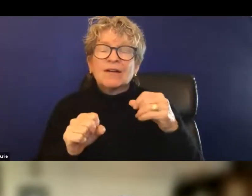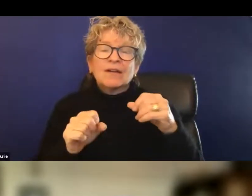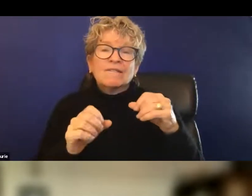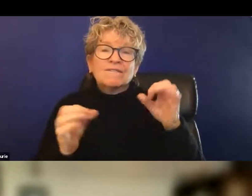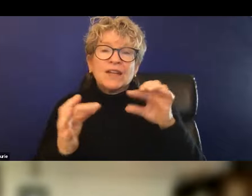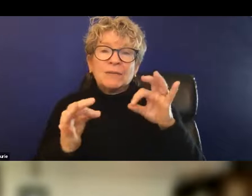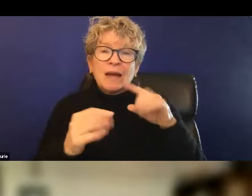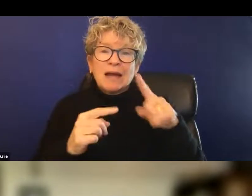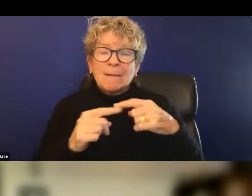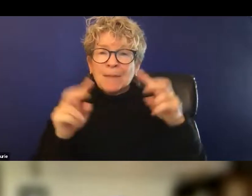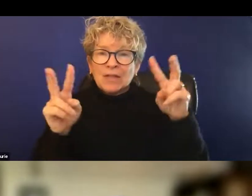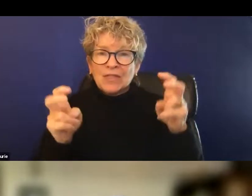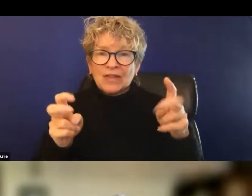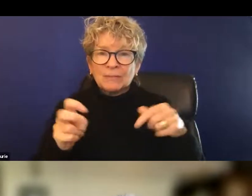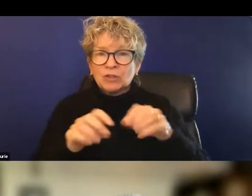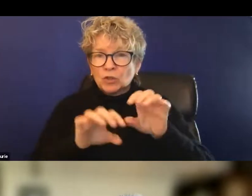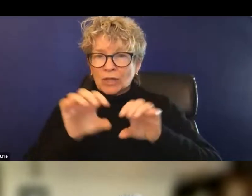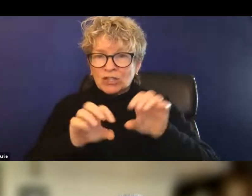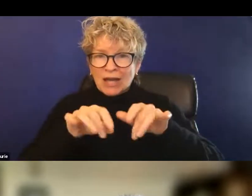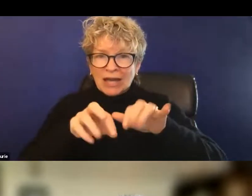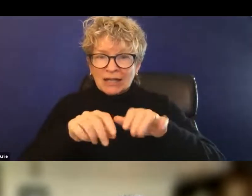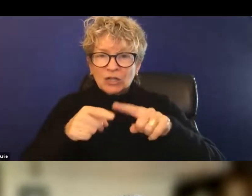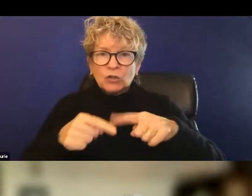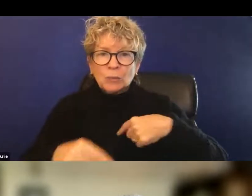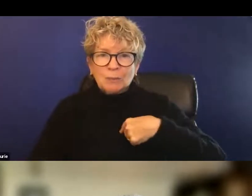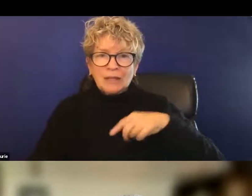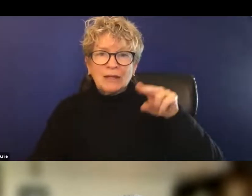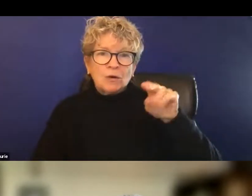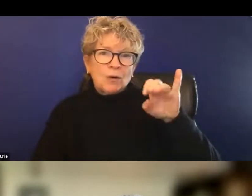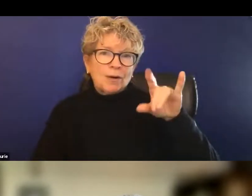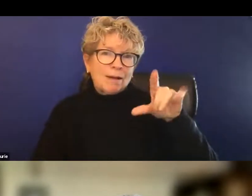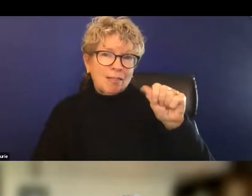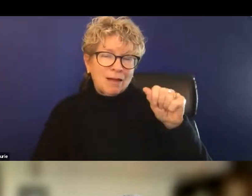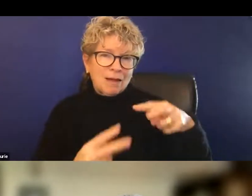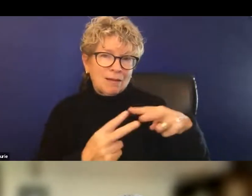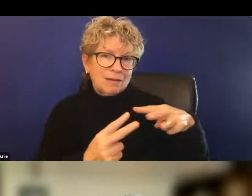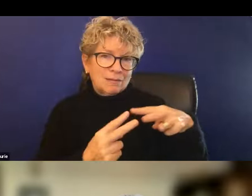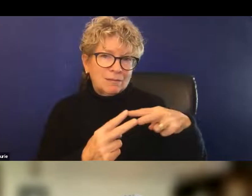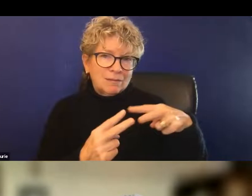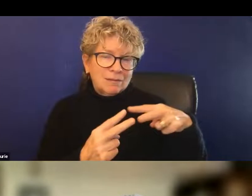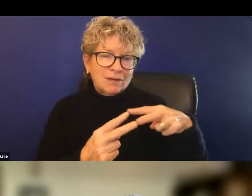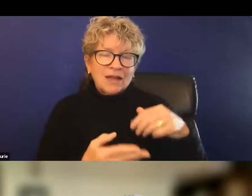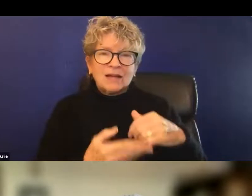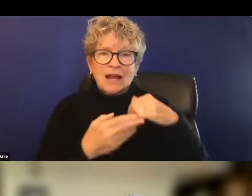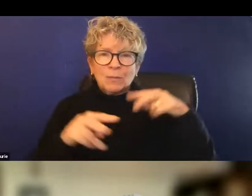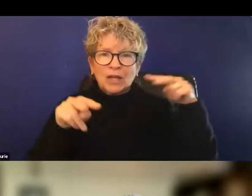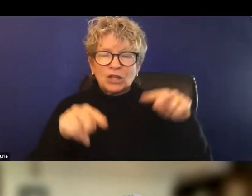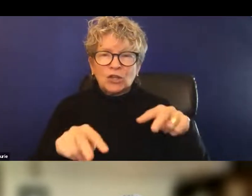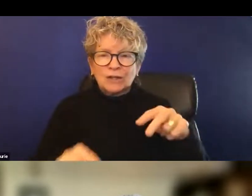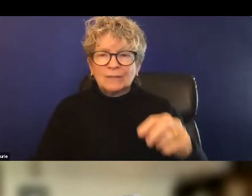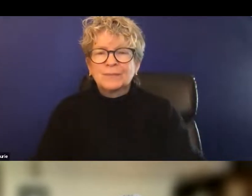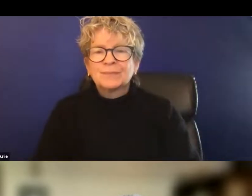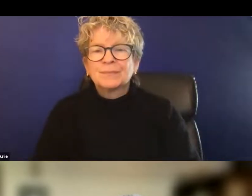free to send a chat either to me or to Nicola, who's going to help me kind of monitor the chat as I facilitate